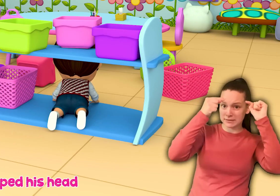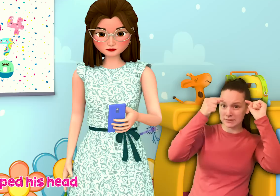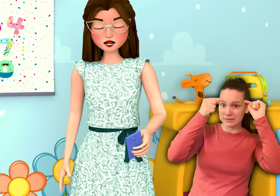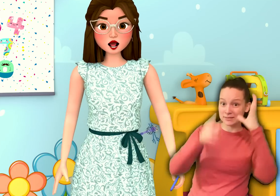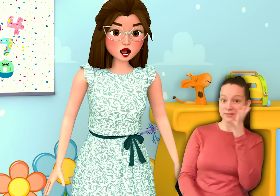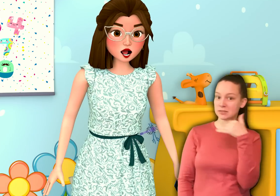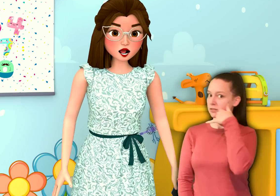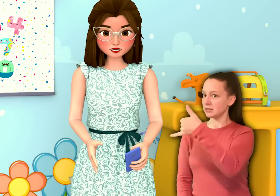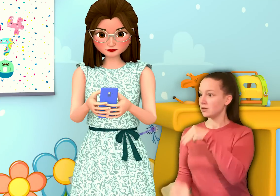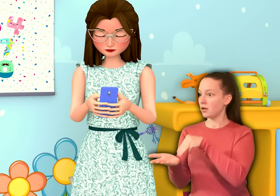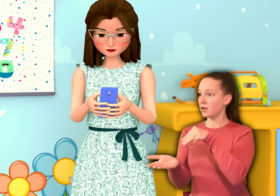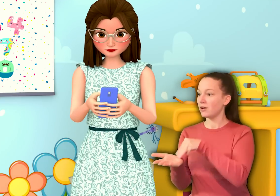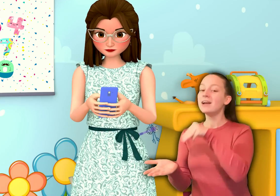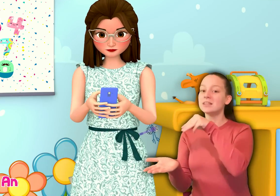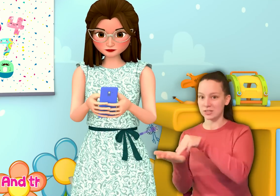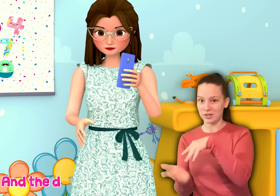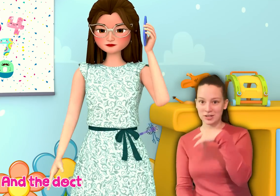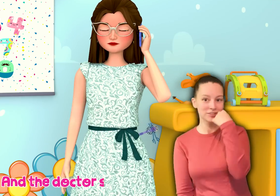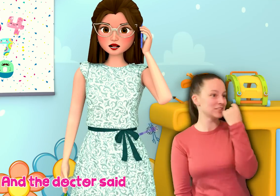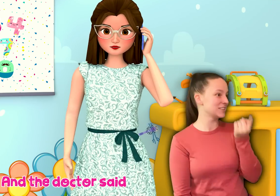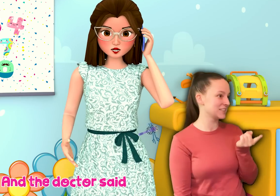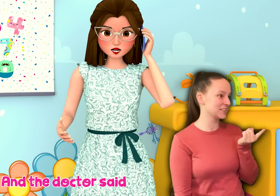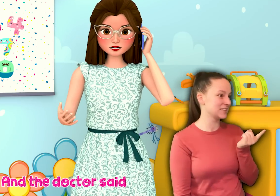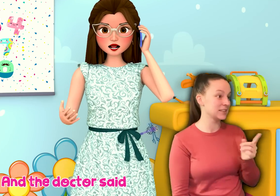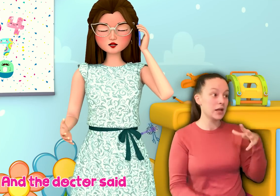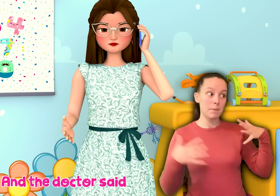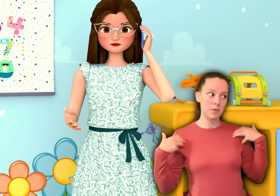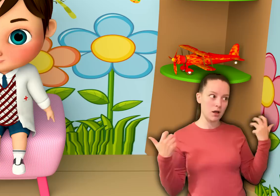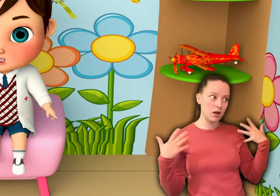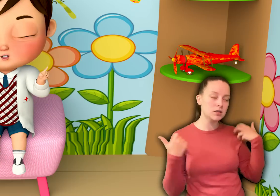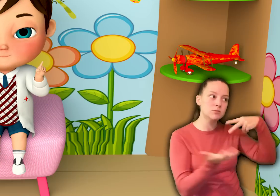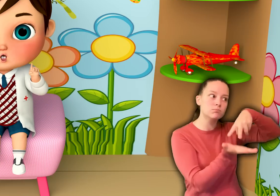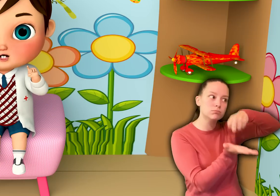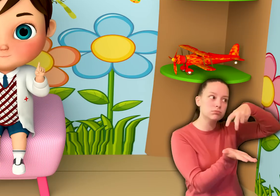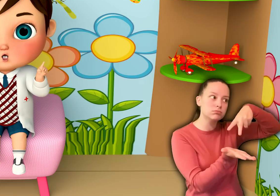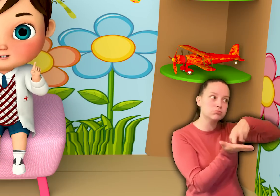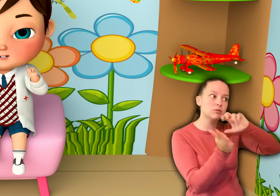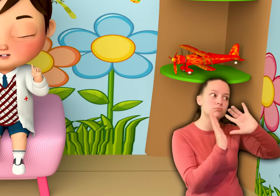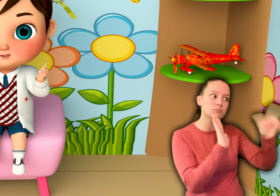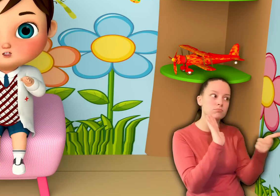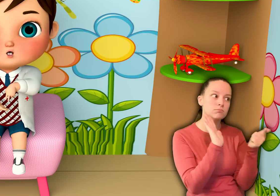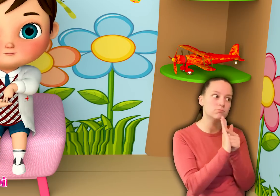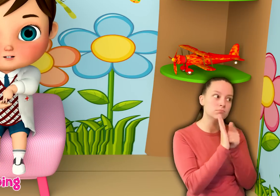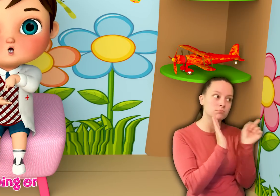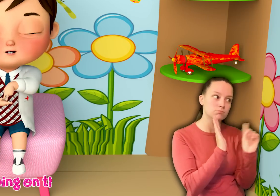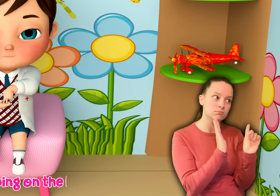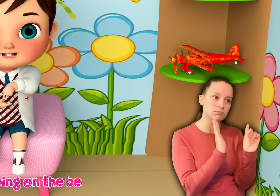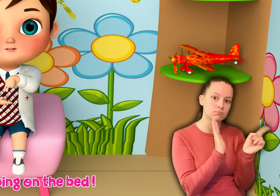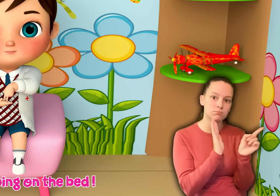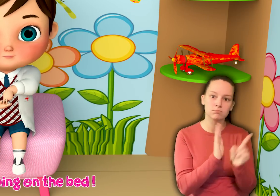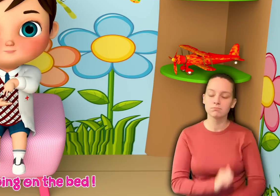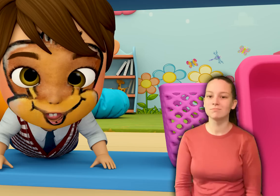his head so mama called the doctor and the doctor said no more monkeys jumping